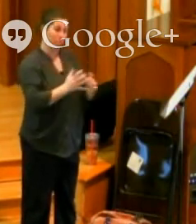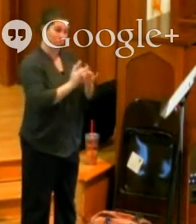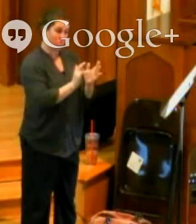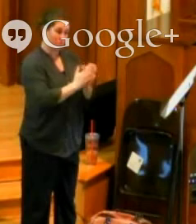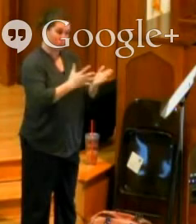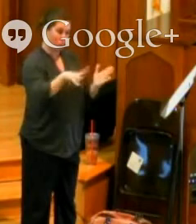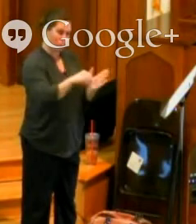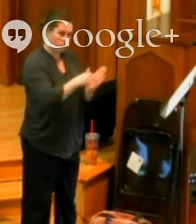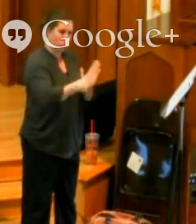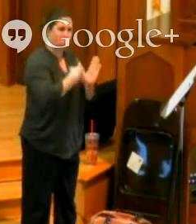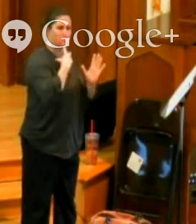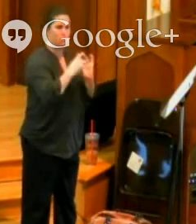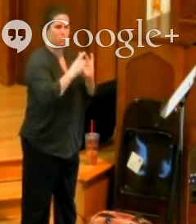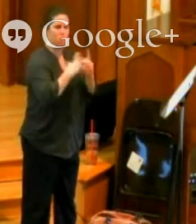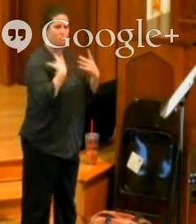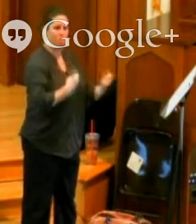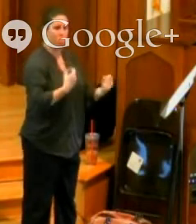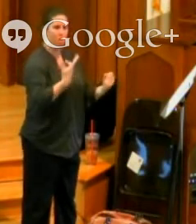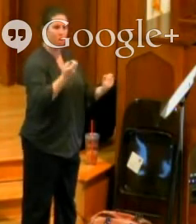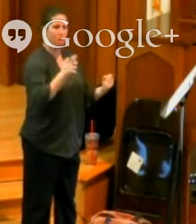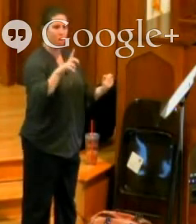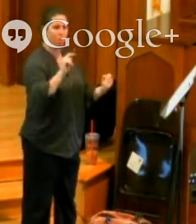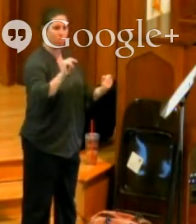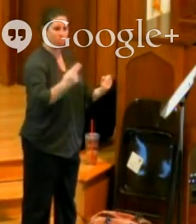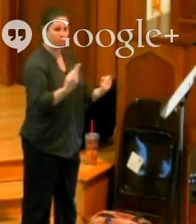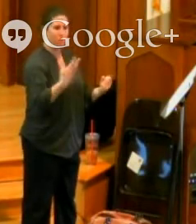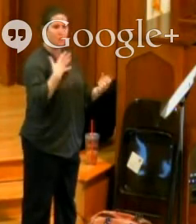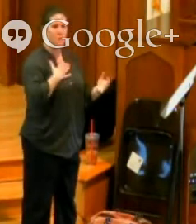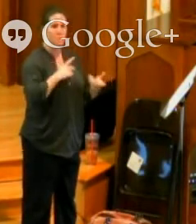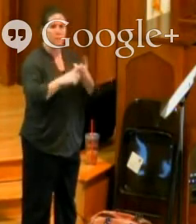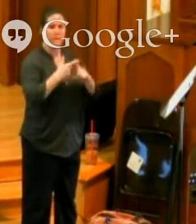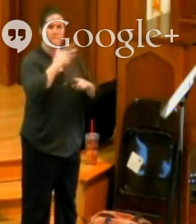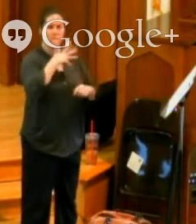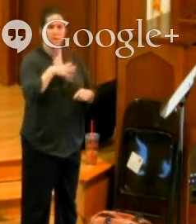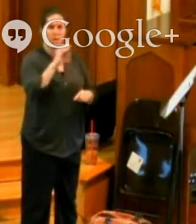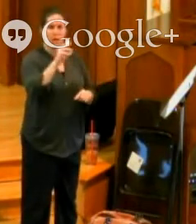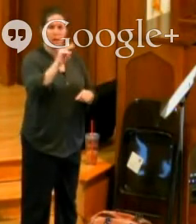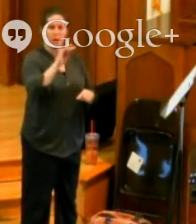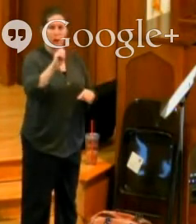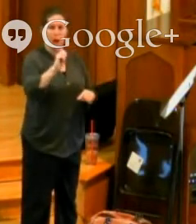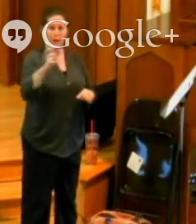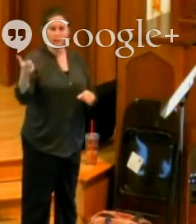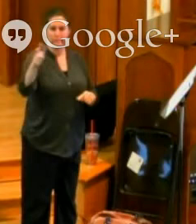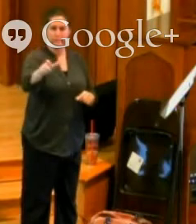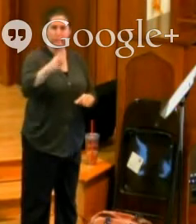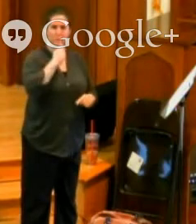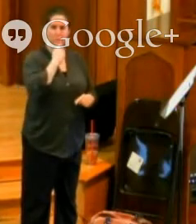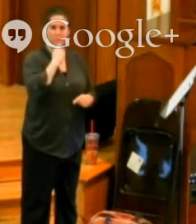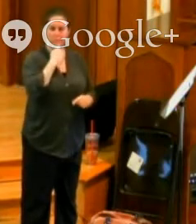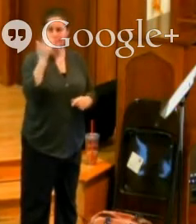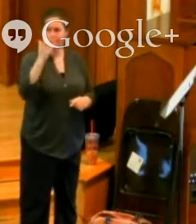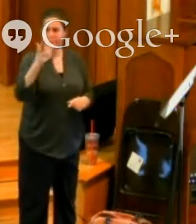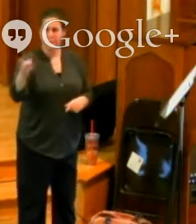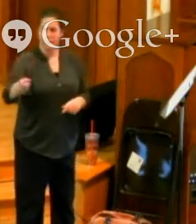that. So our presenter for our health nugget tonight is my friend Connie. So I will turn the time over to her.